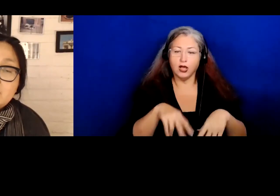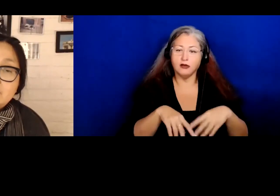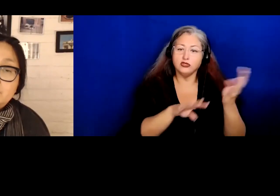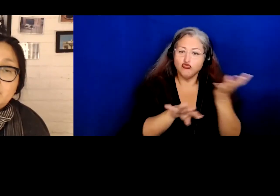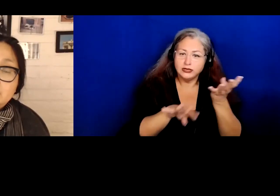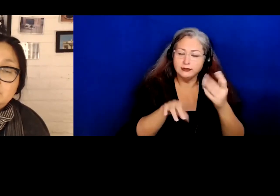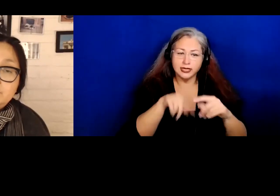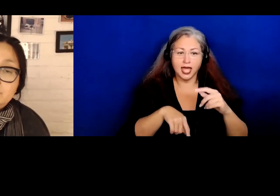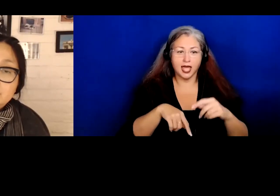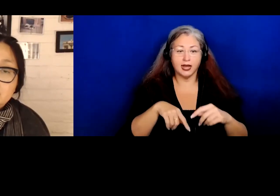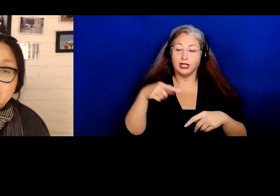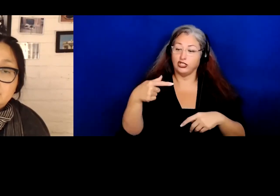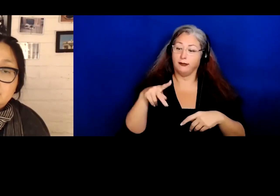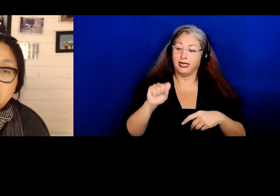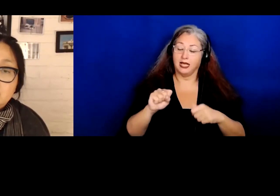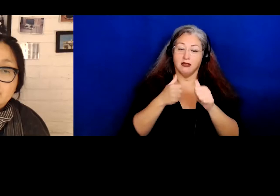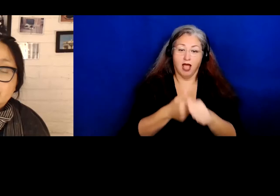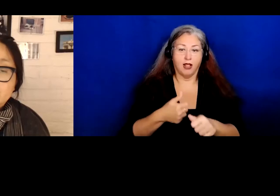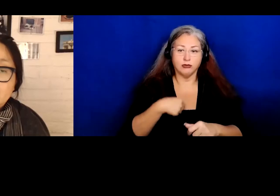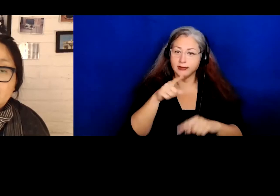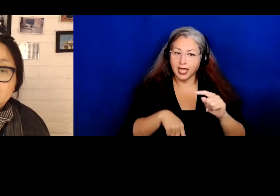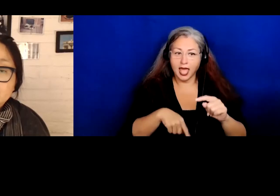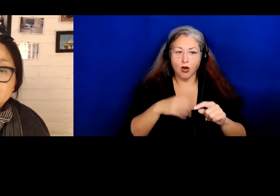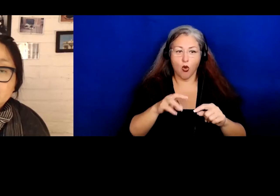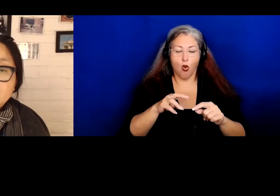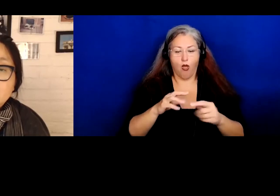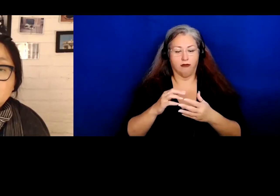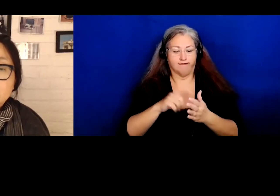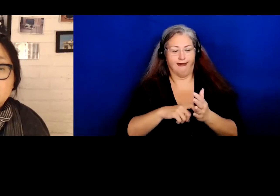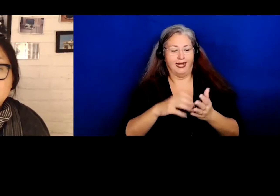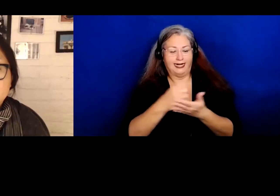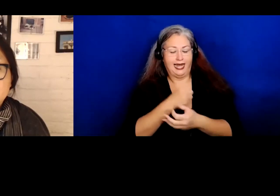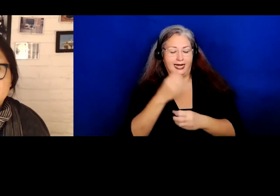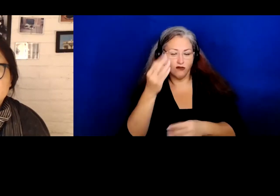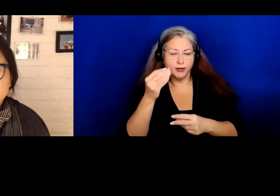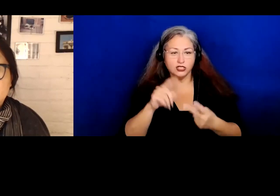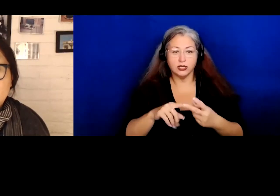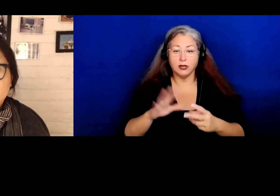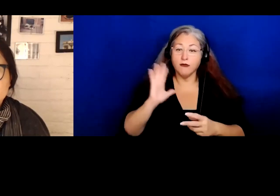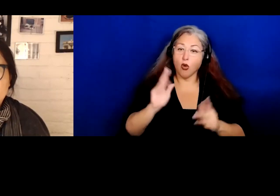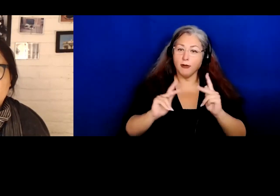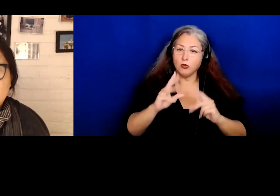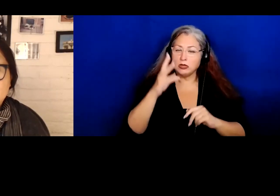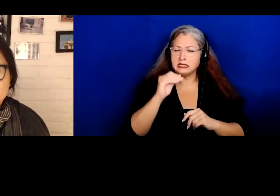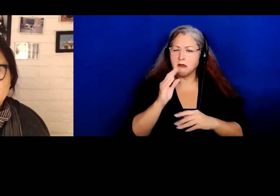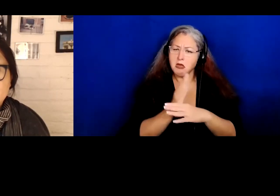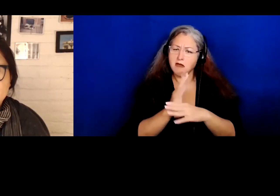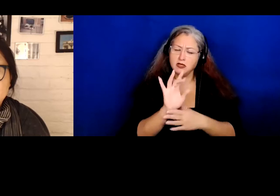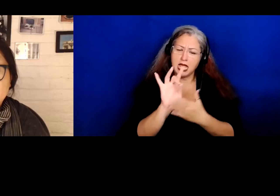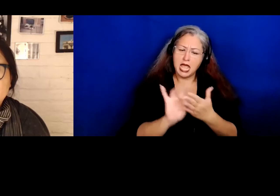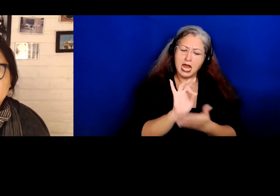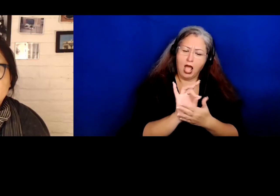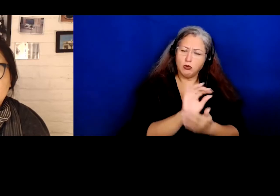be tracked by a global positioning system or mined for data. Human beings used to sleep an average of 8 hours a